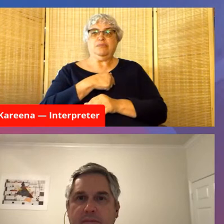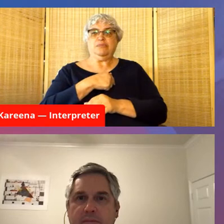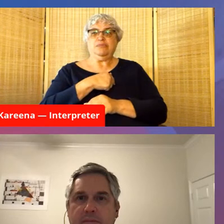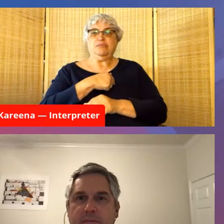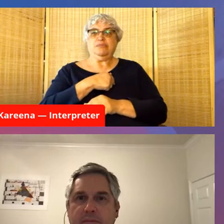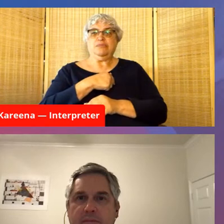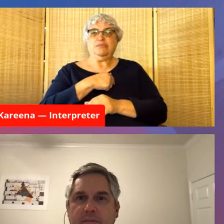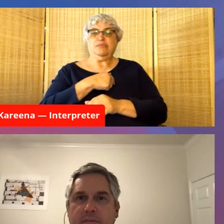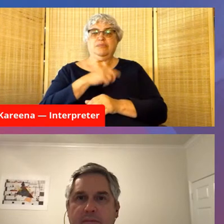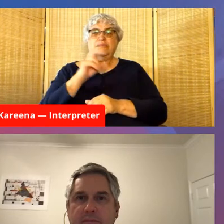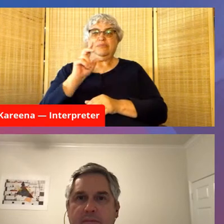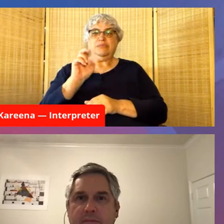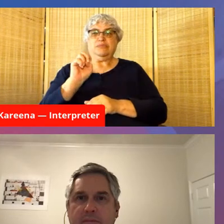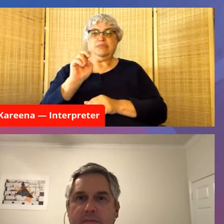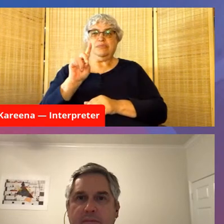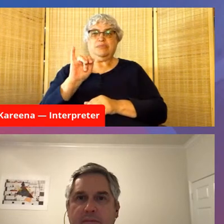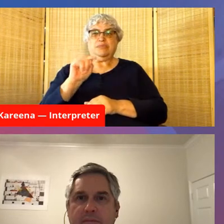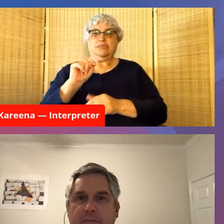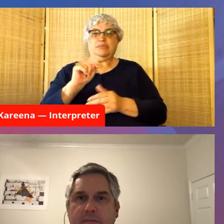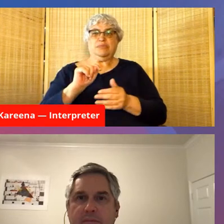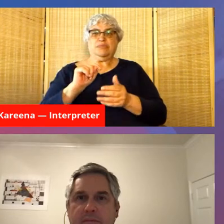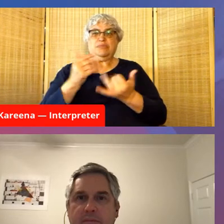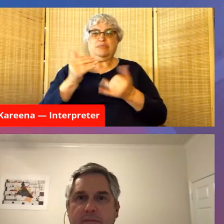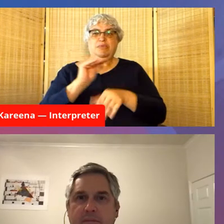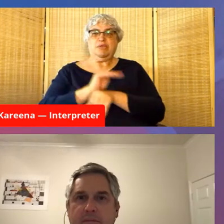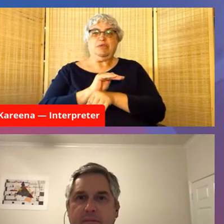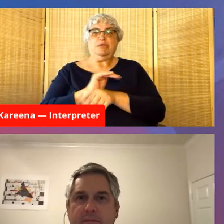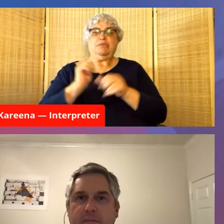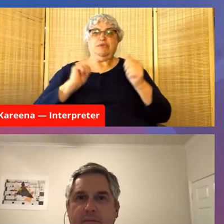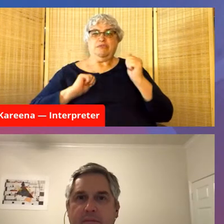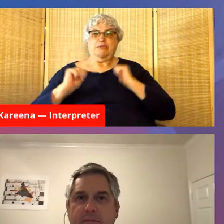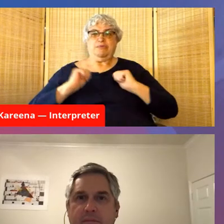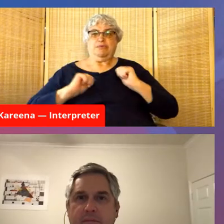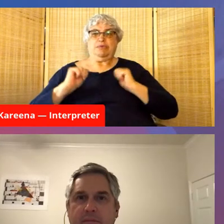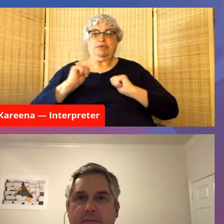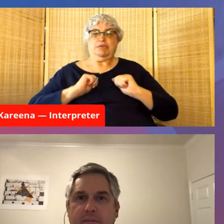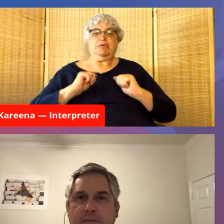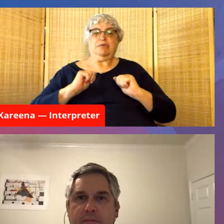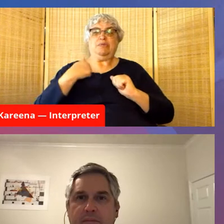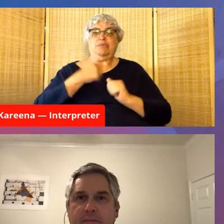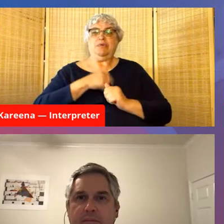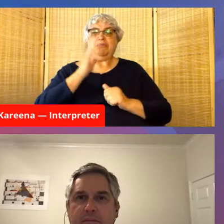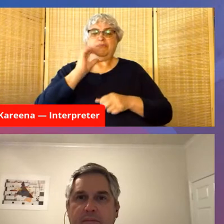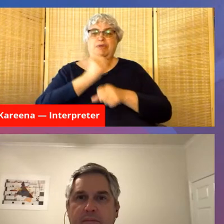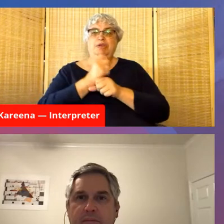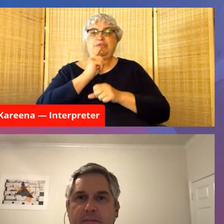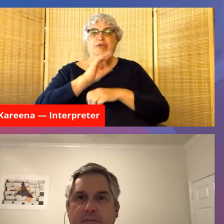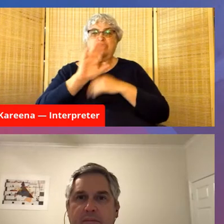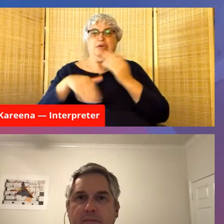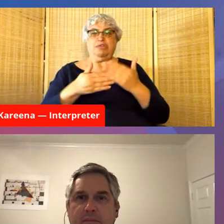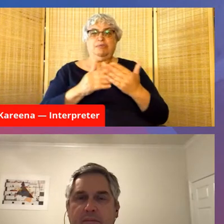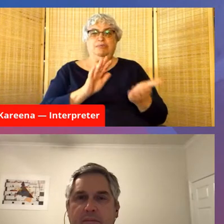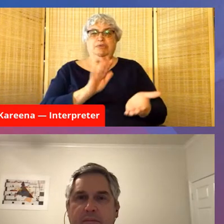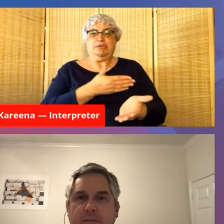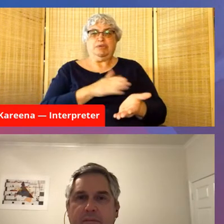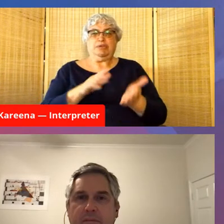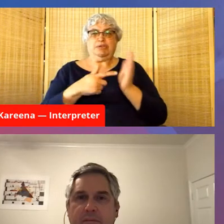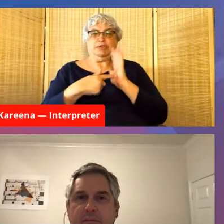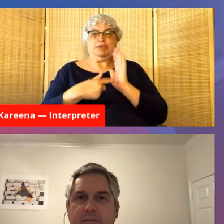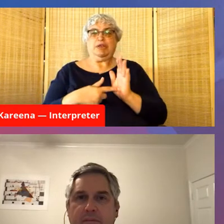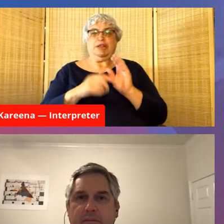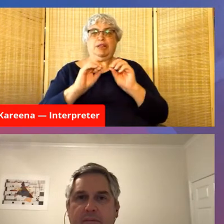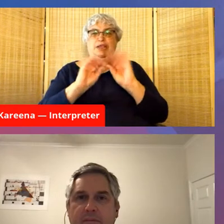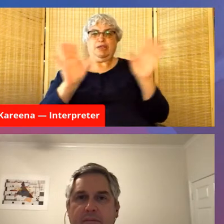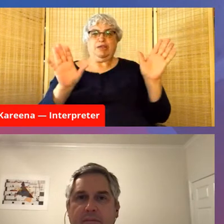when we edit this, edit tonight's performance episode, we will make sure all the musical examples are clear